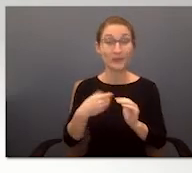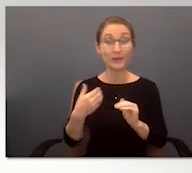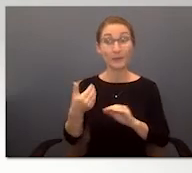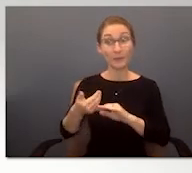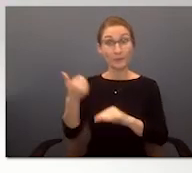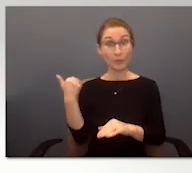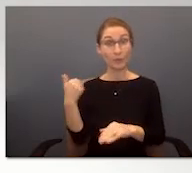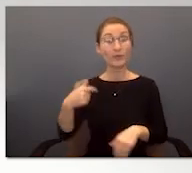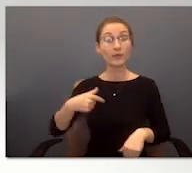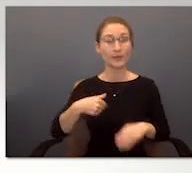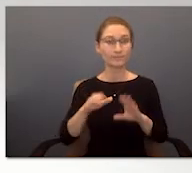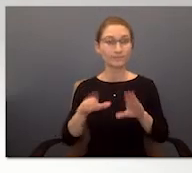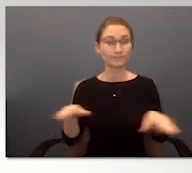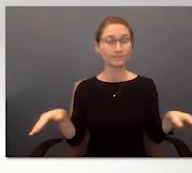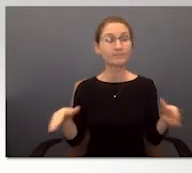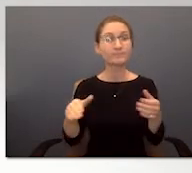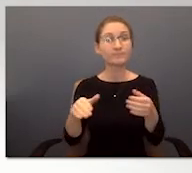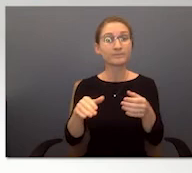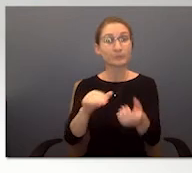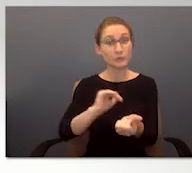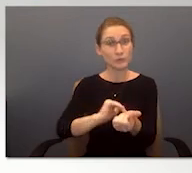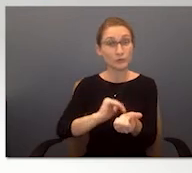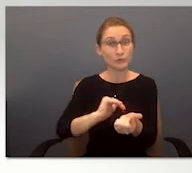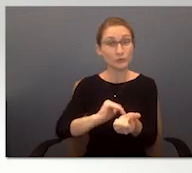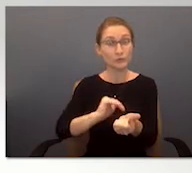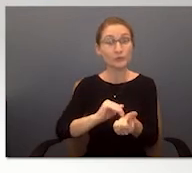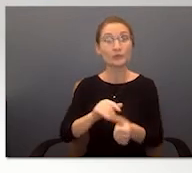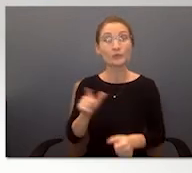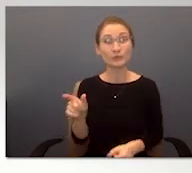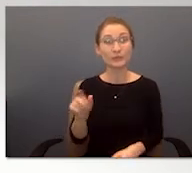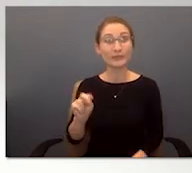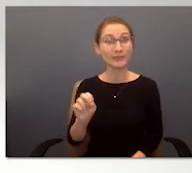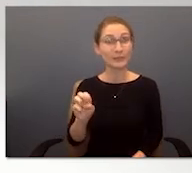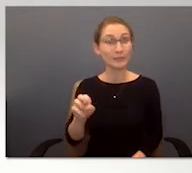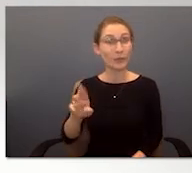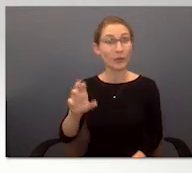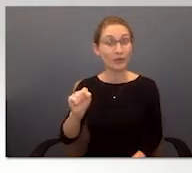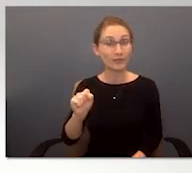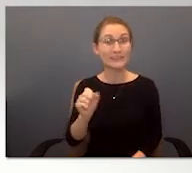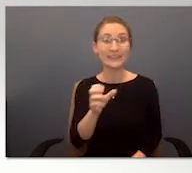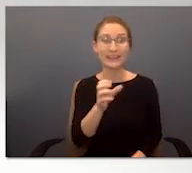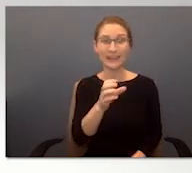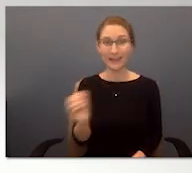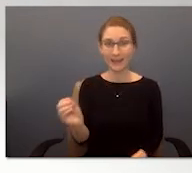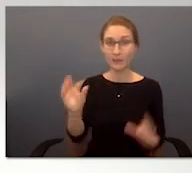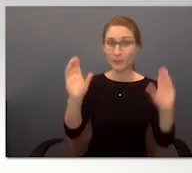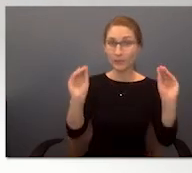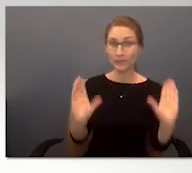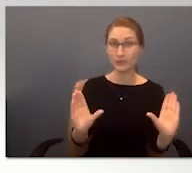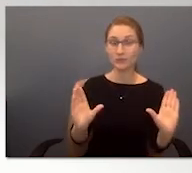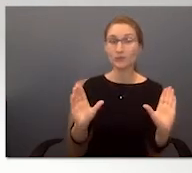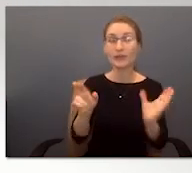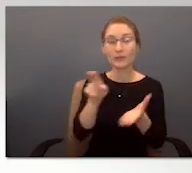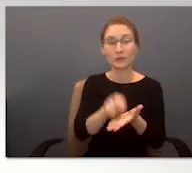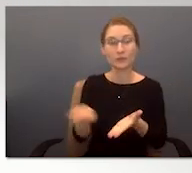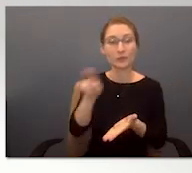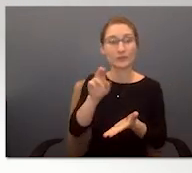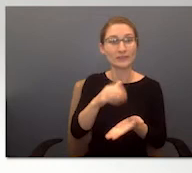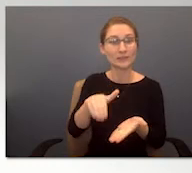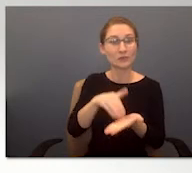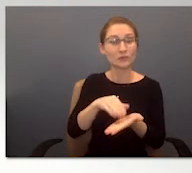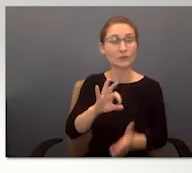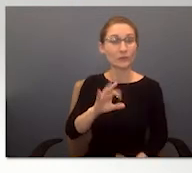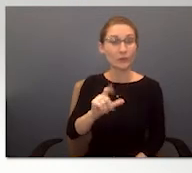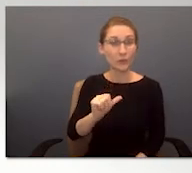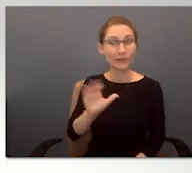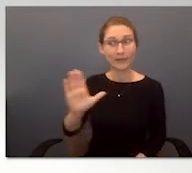was a pediatrician at Nemours Children's Hospital here in Orlando and an associate professor of pediatrics at the University of Central